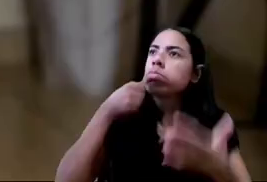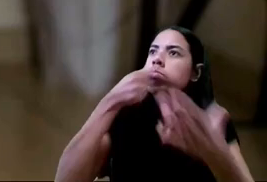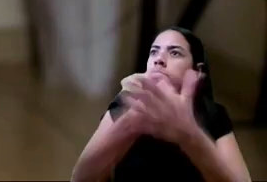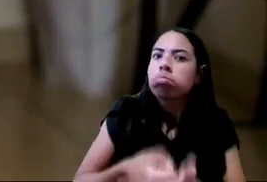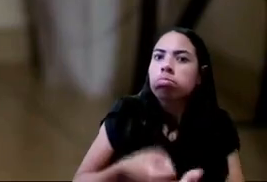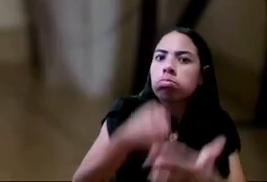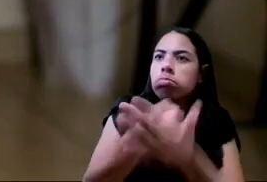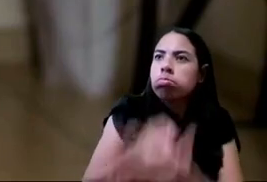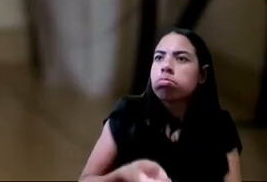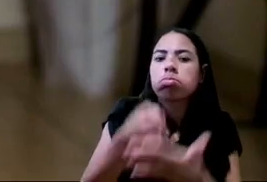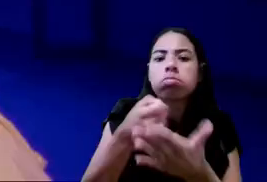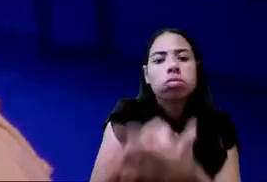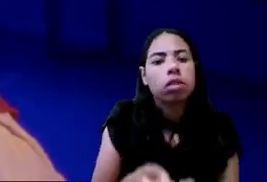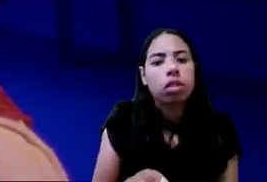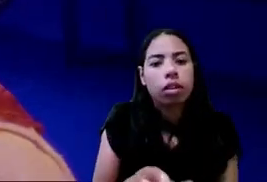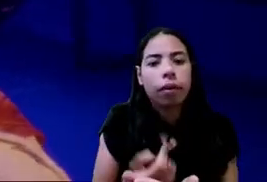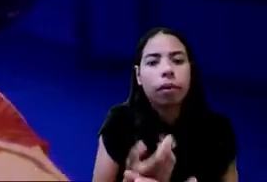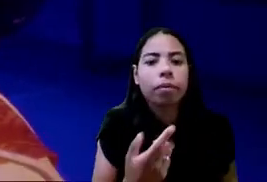have to strive.